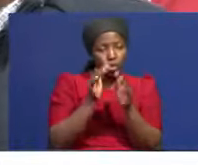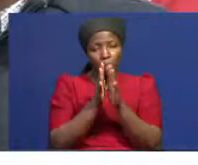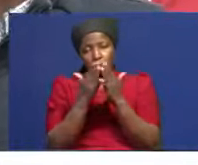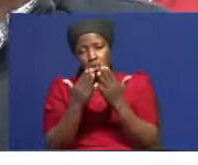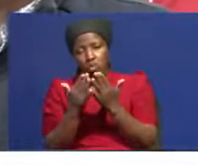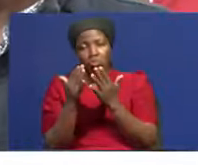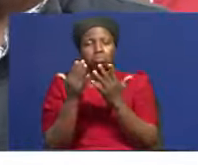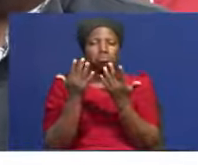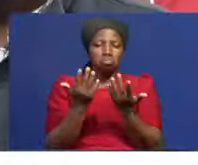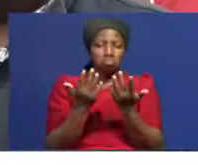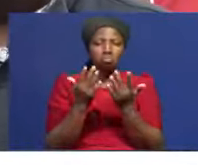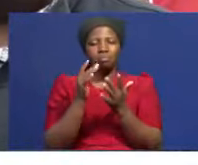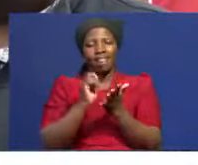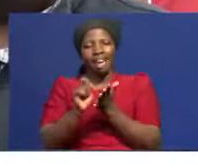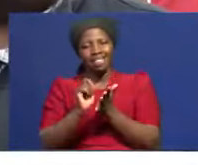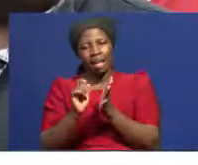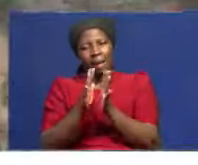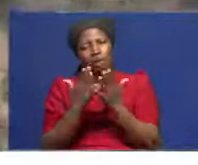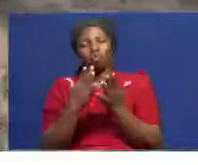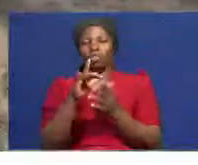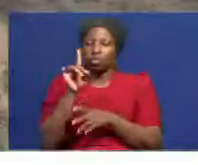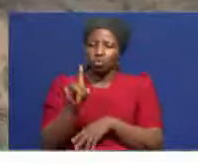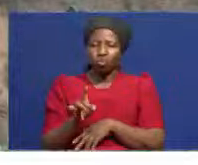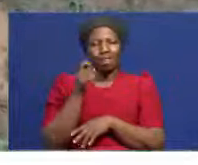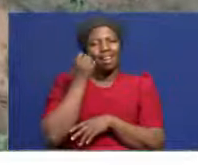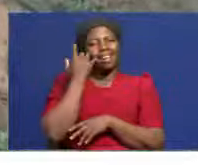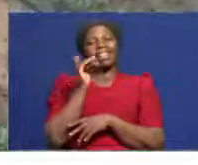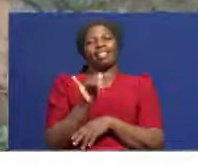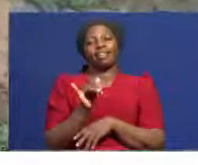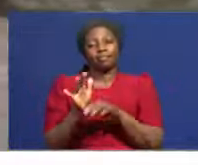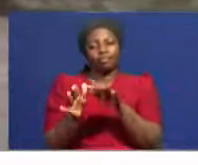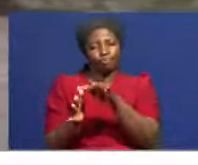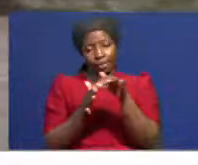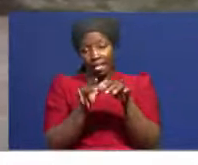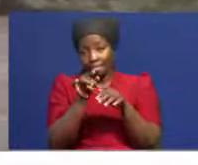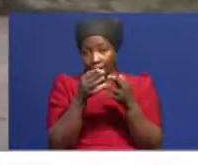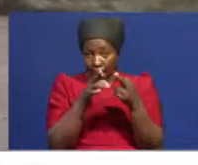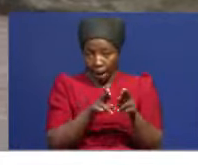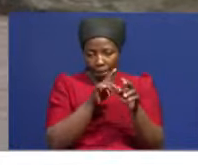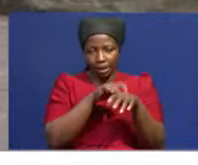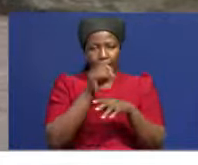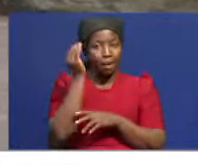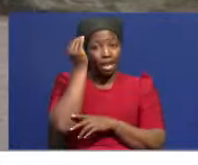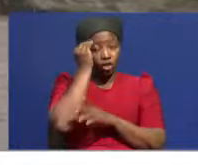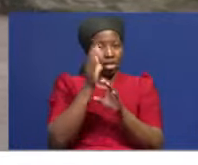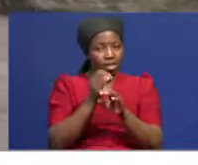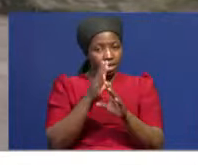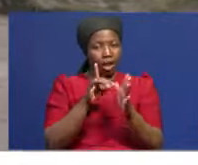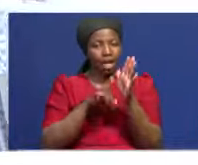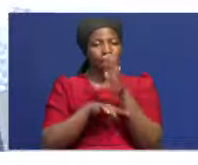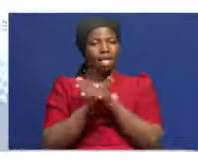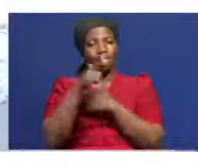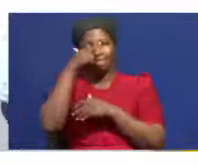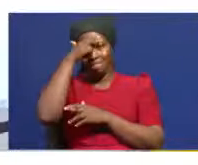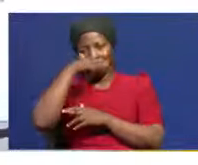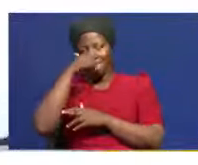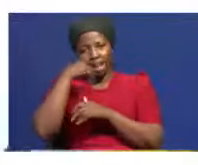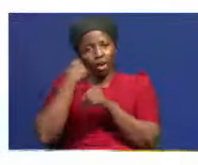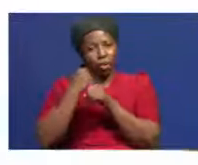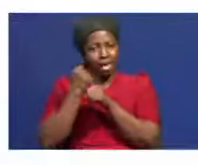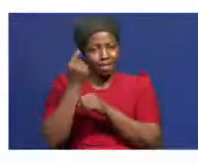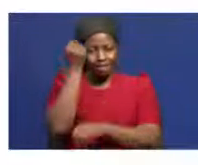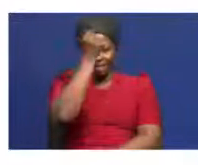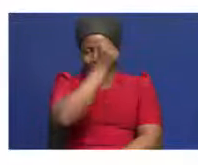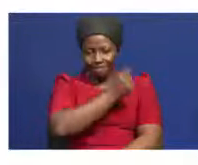exercise books. Let's be understanding. This comes as education stakeholders in Thika are working round the clock to